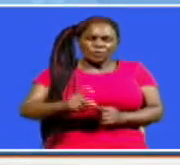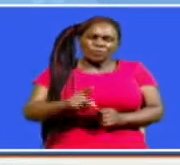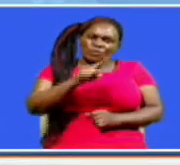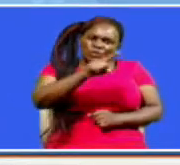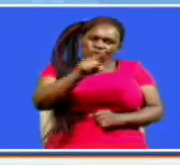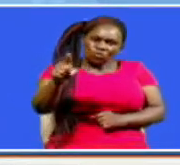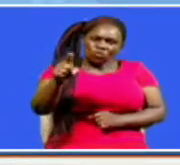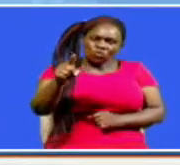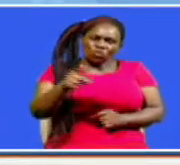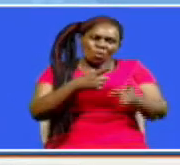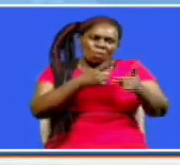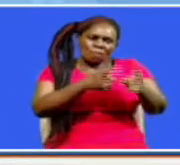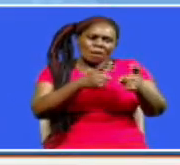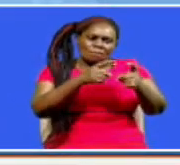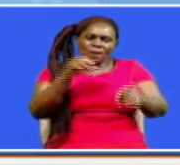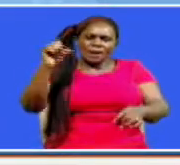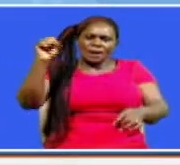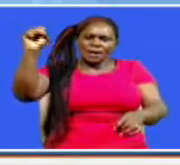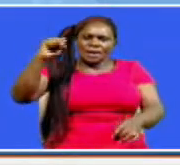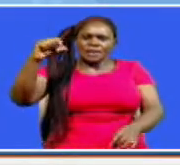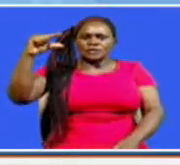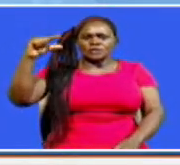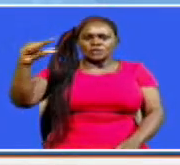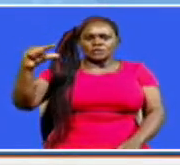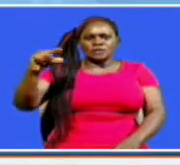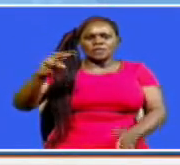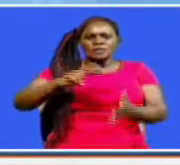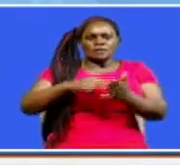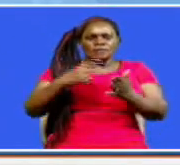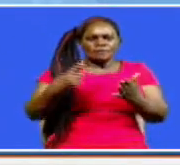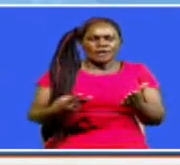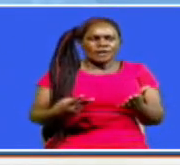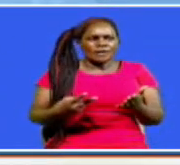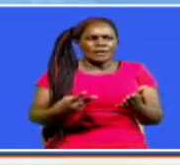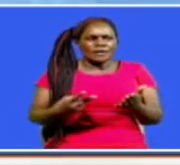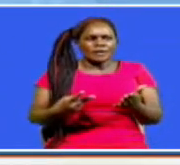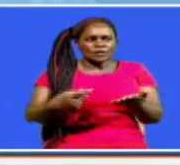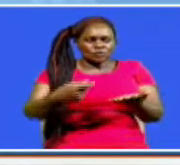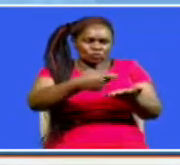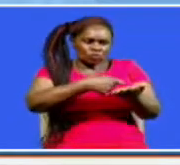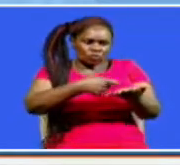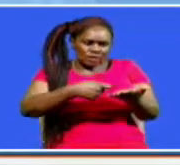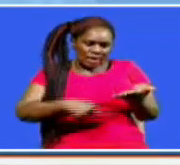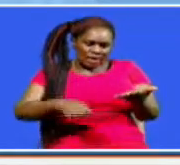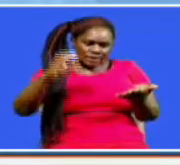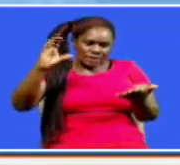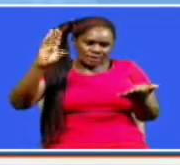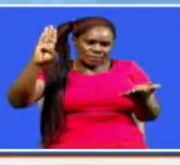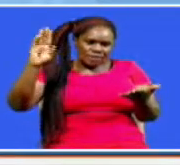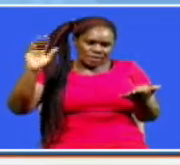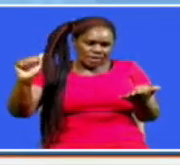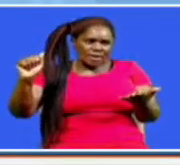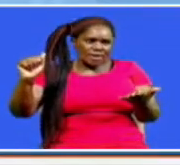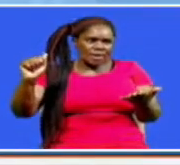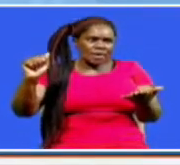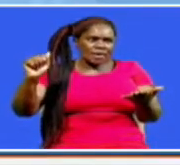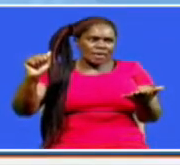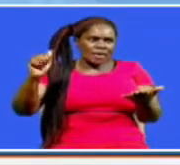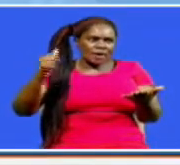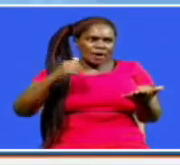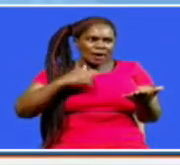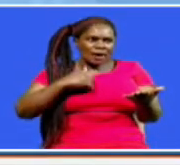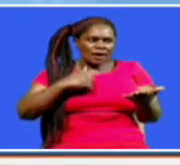you are blamed, SG, for failing for the first time to sign a CBA that had a